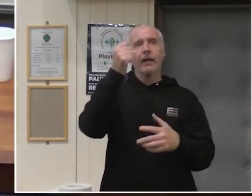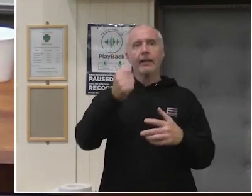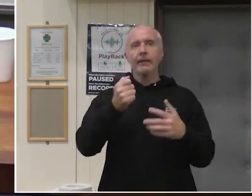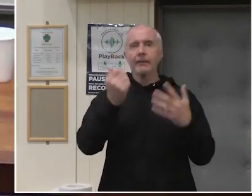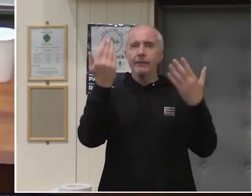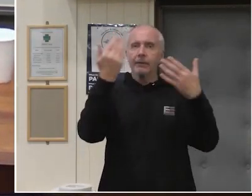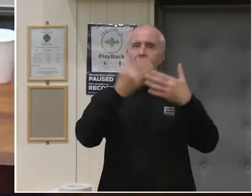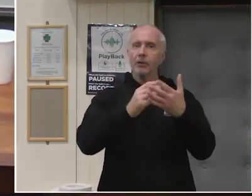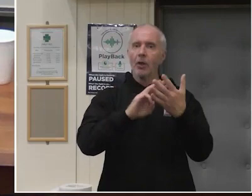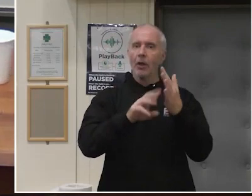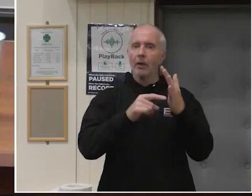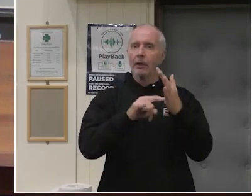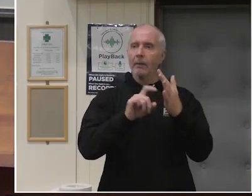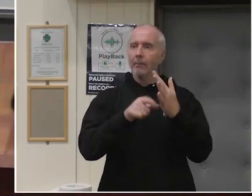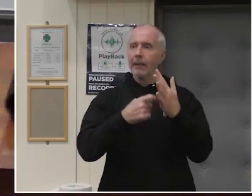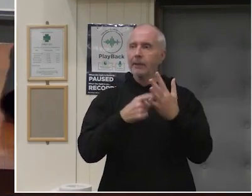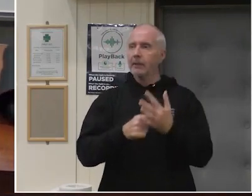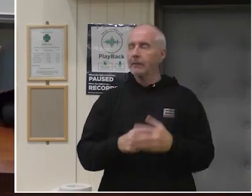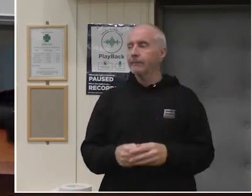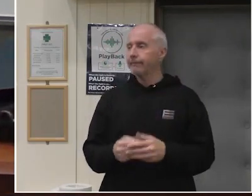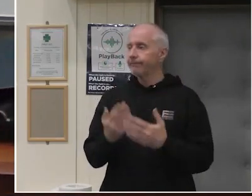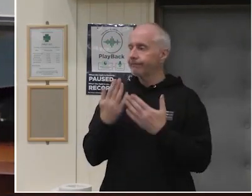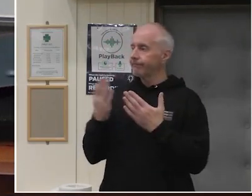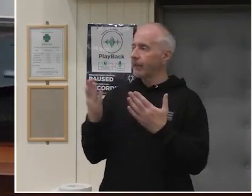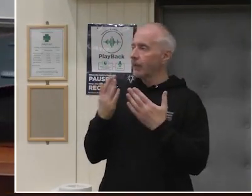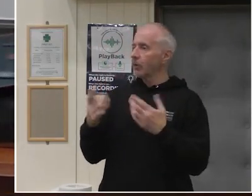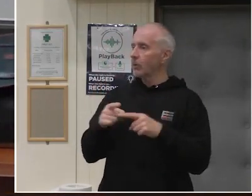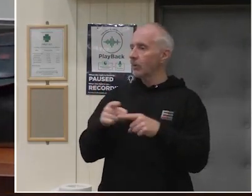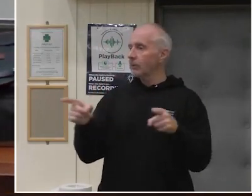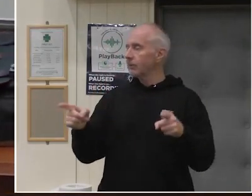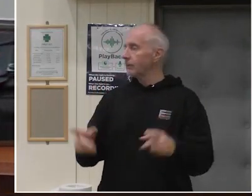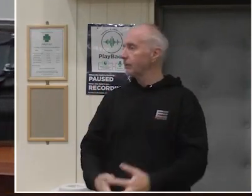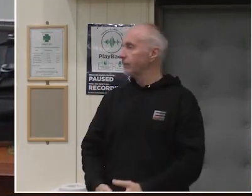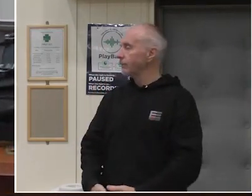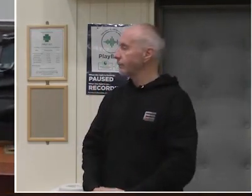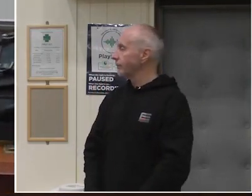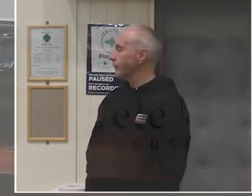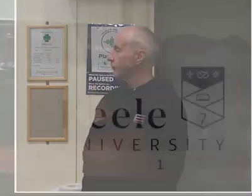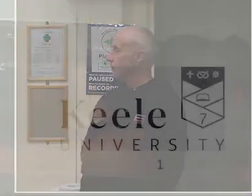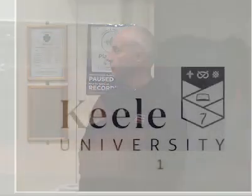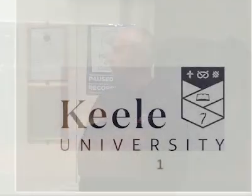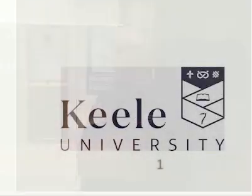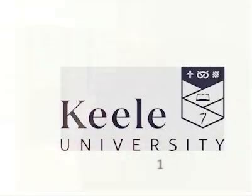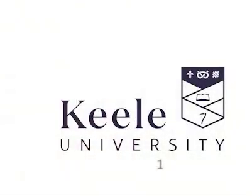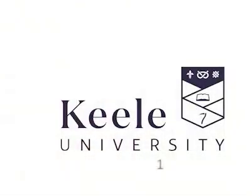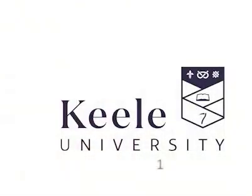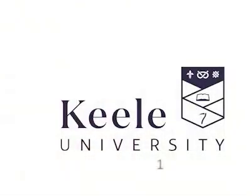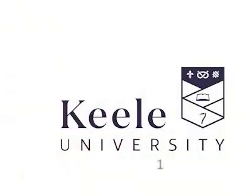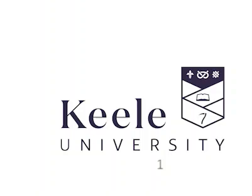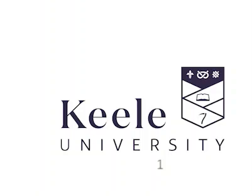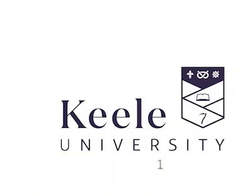very much, everybody.